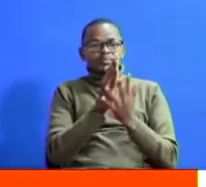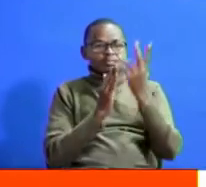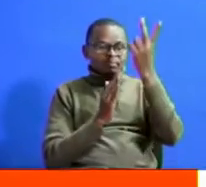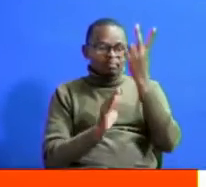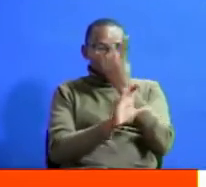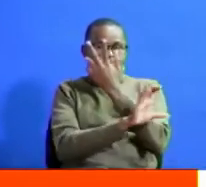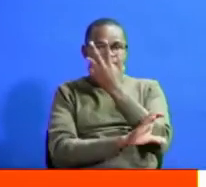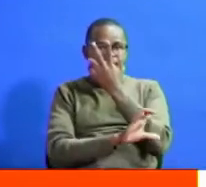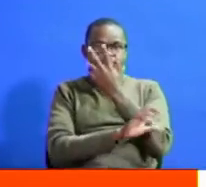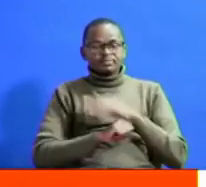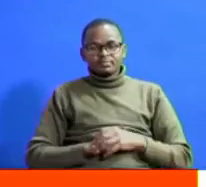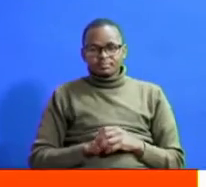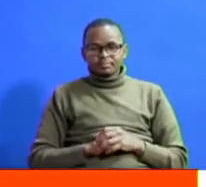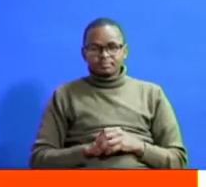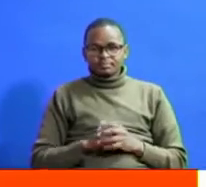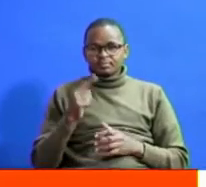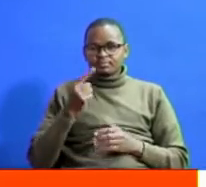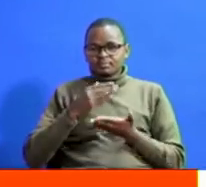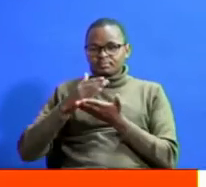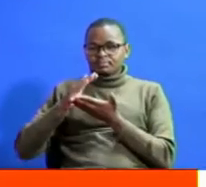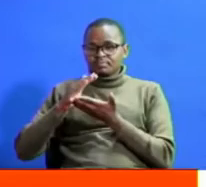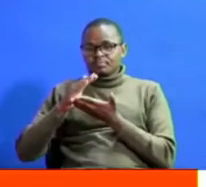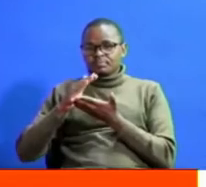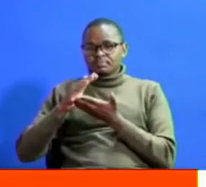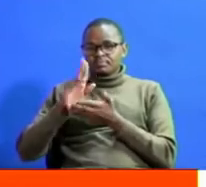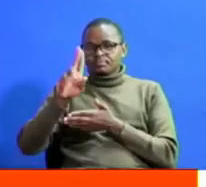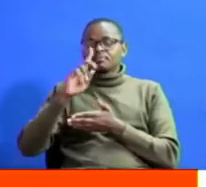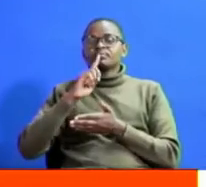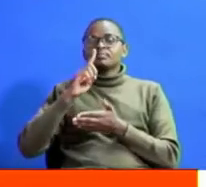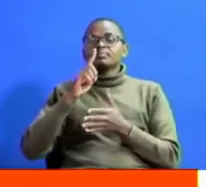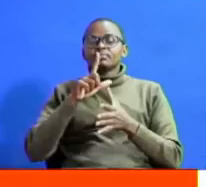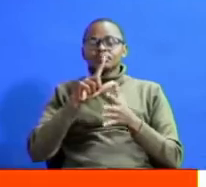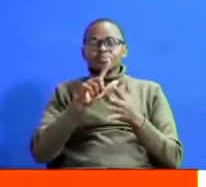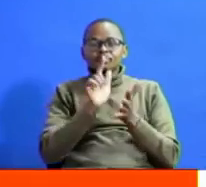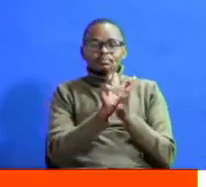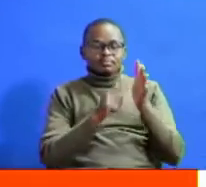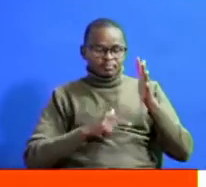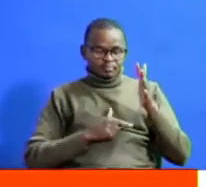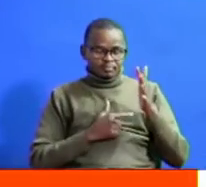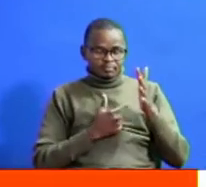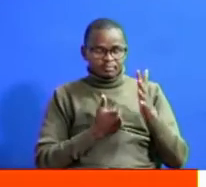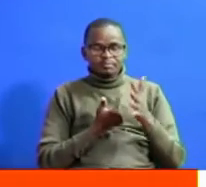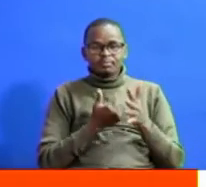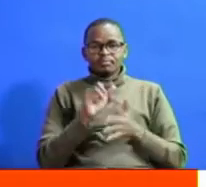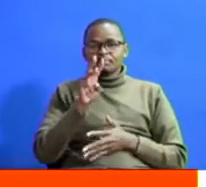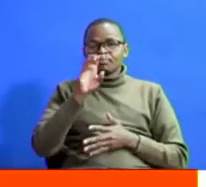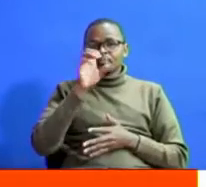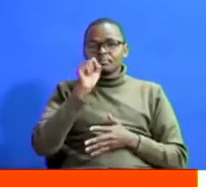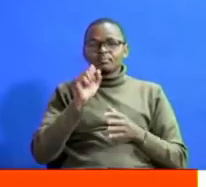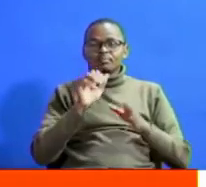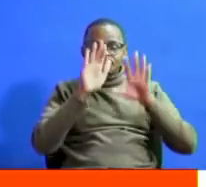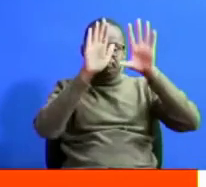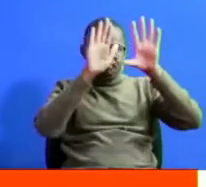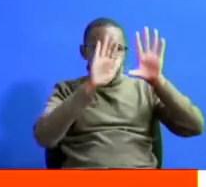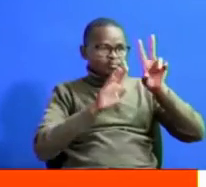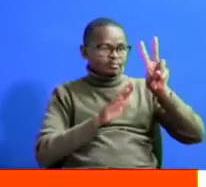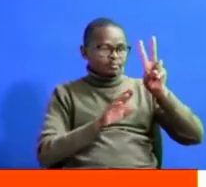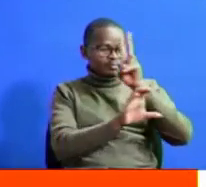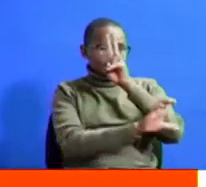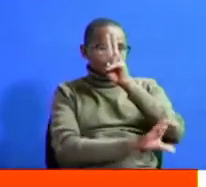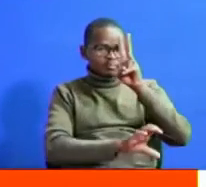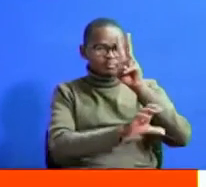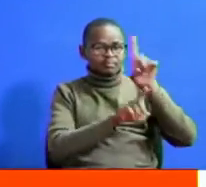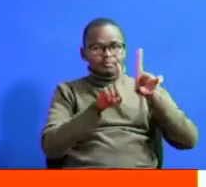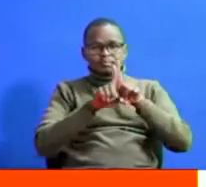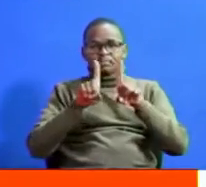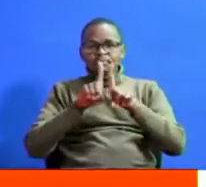countries. On his part, President Ram Kalawan said President Kenyatta's visit to Seychelles was significant to the two countries as